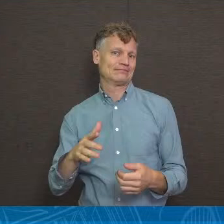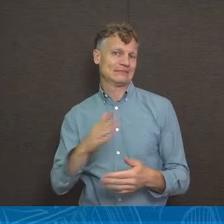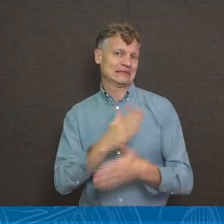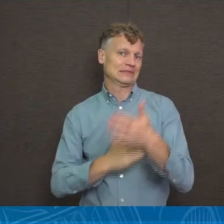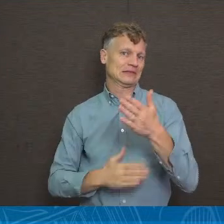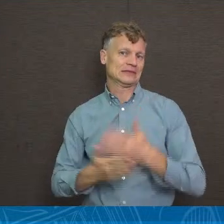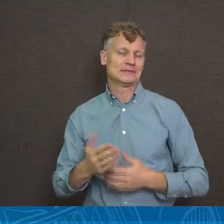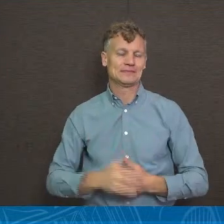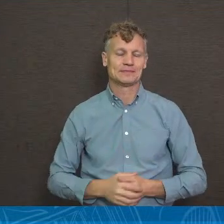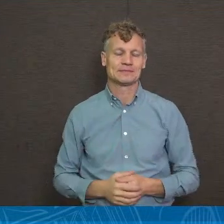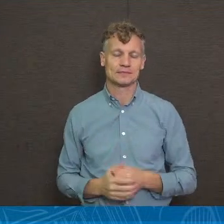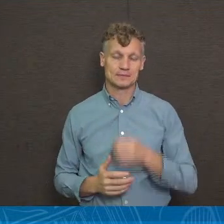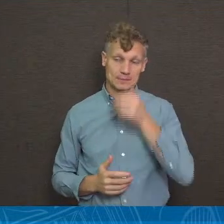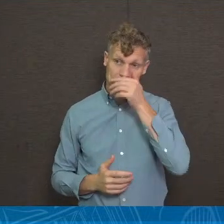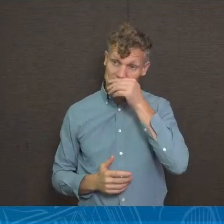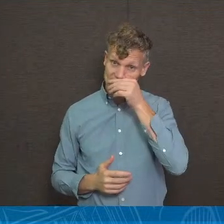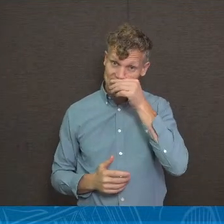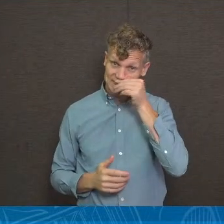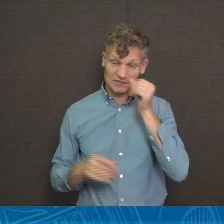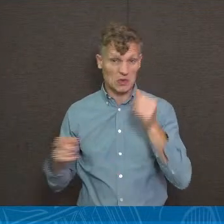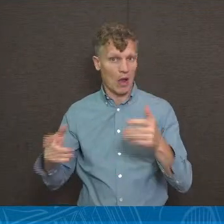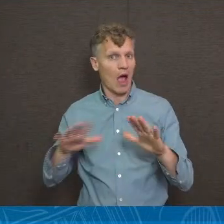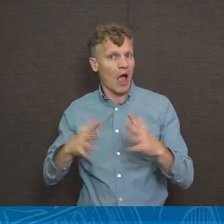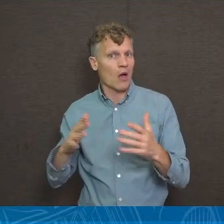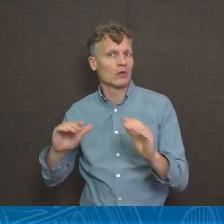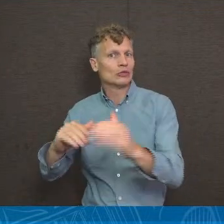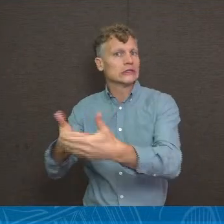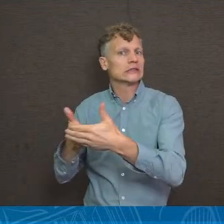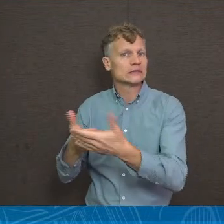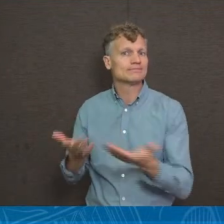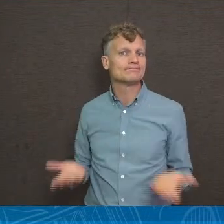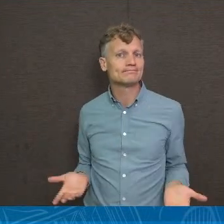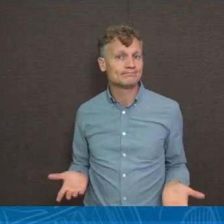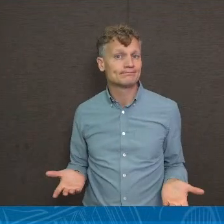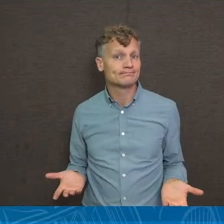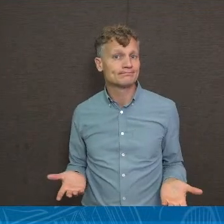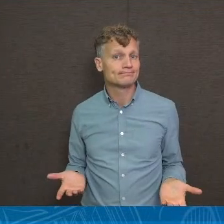this is what the work that the committee is trying to